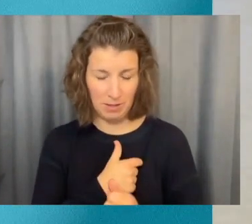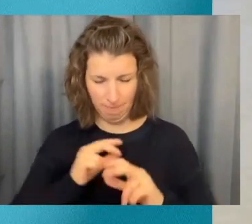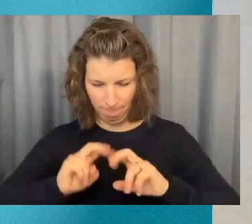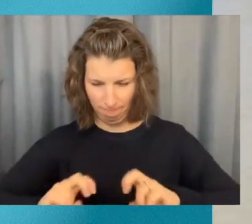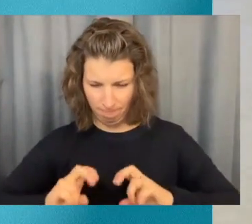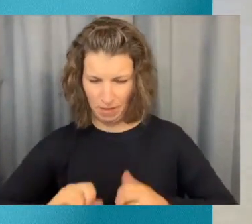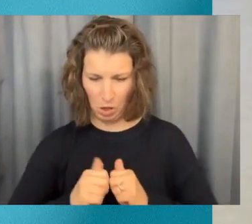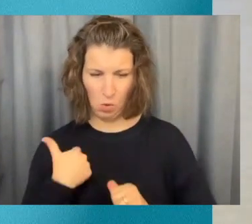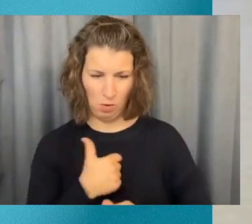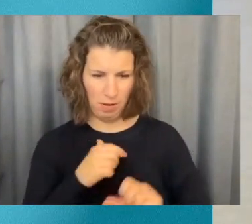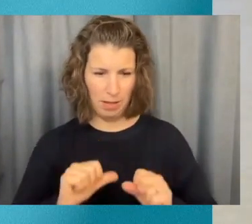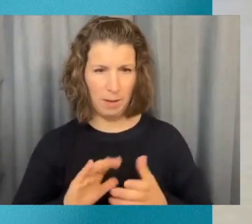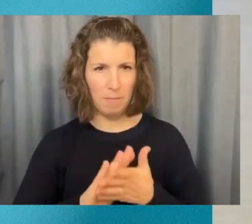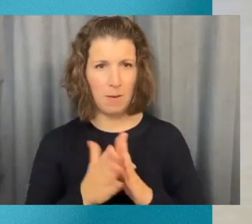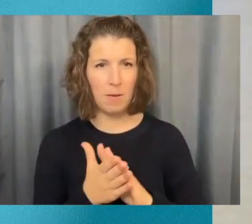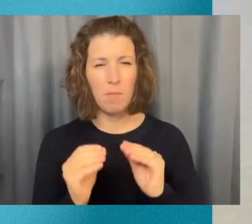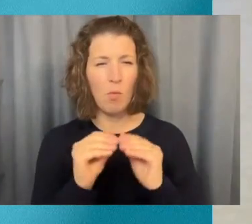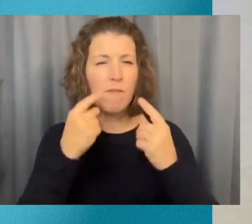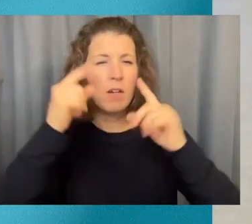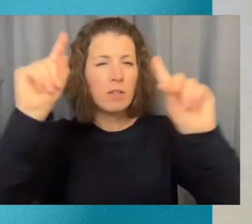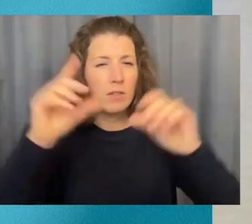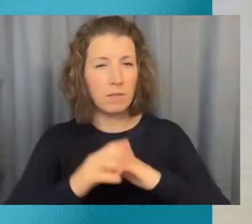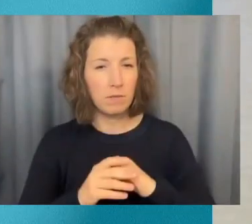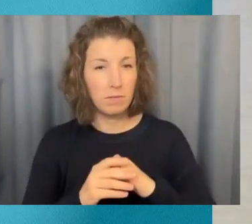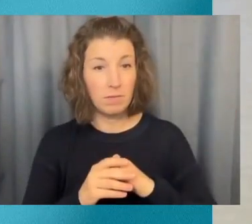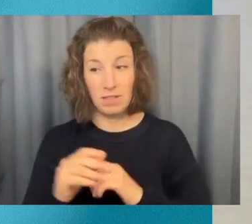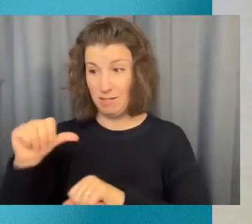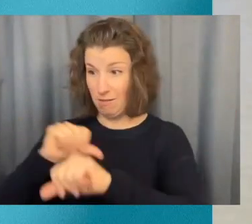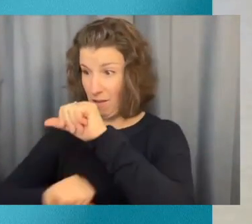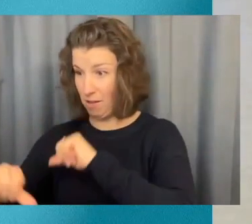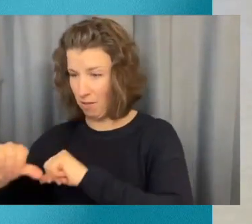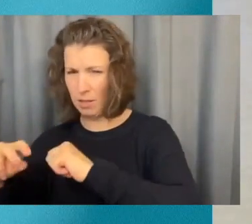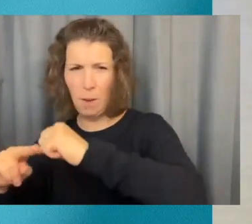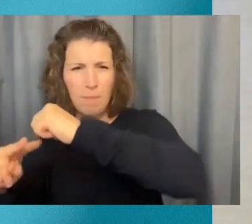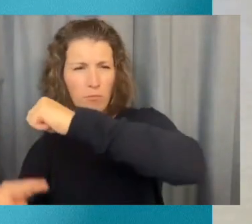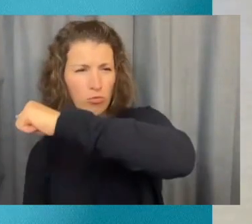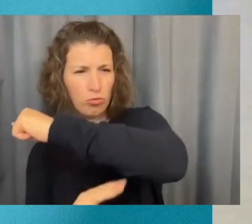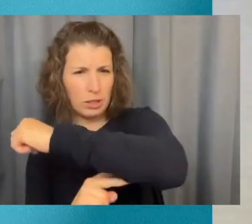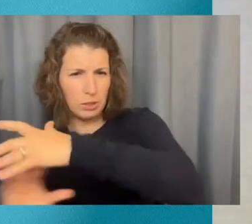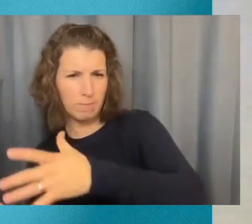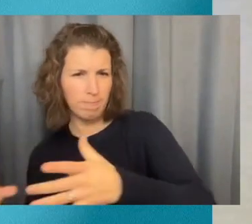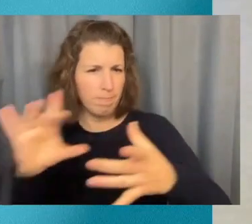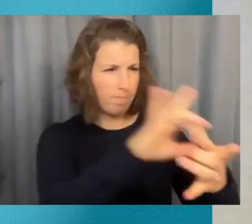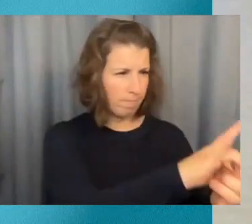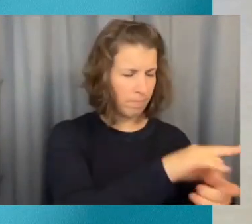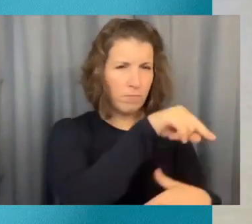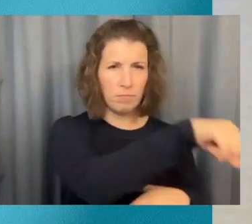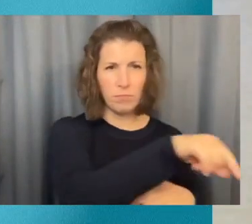bridging our science to our communities. And with that, I want to say thank you.